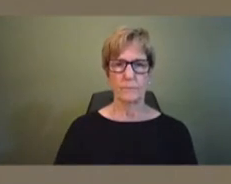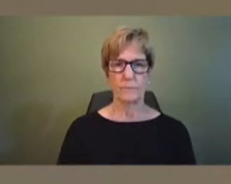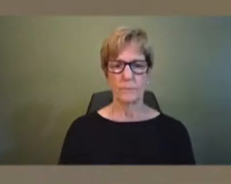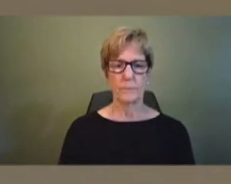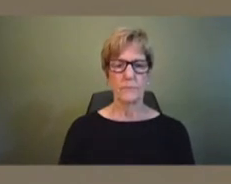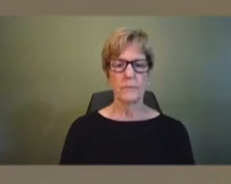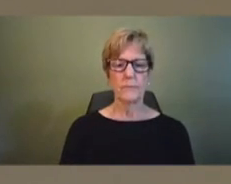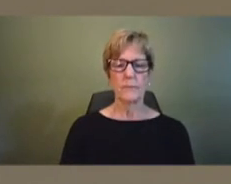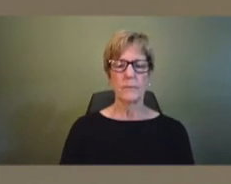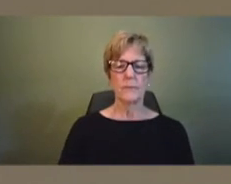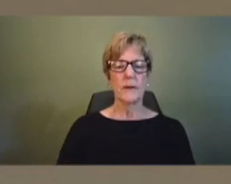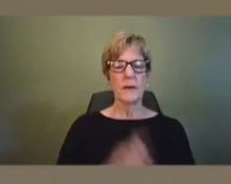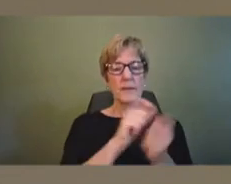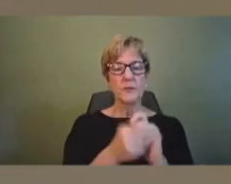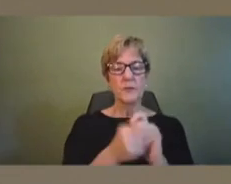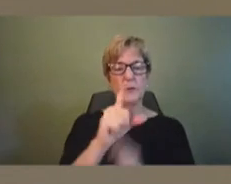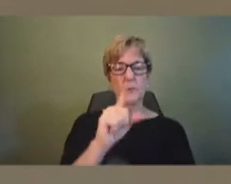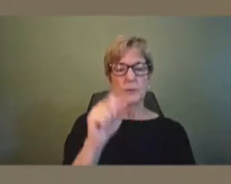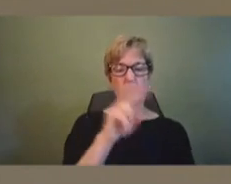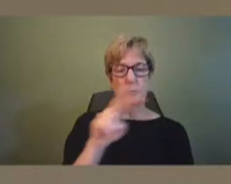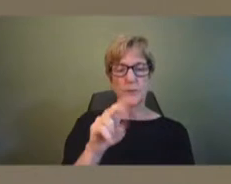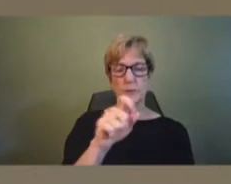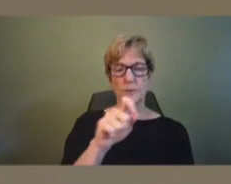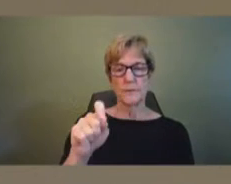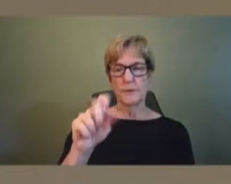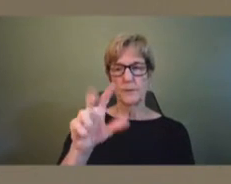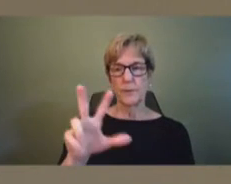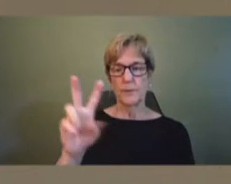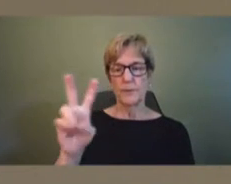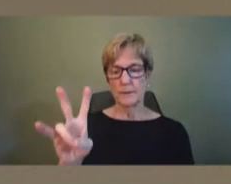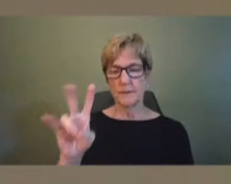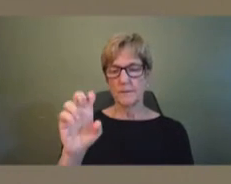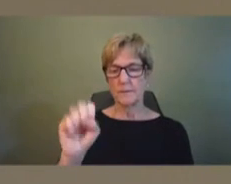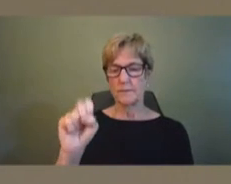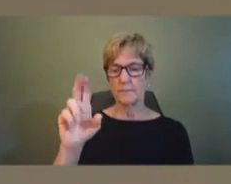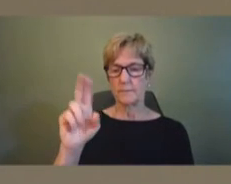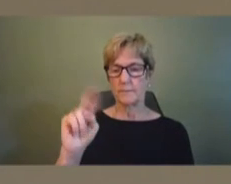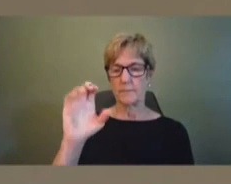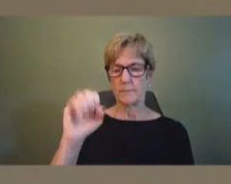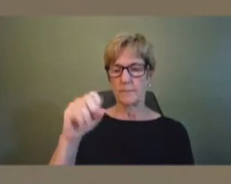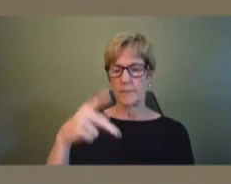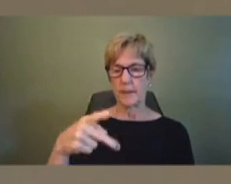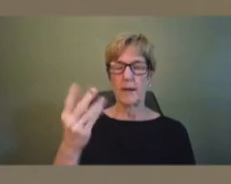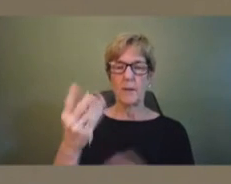20 2237 by suncap property for approximately